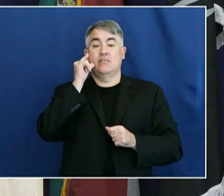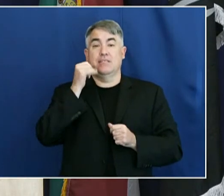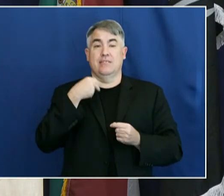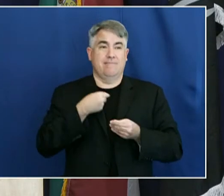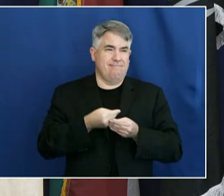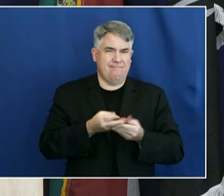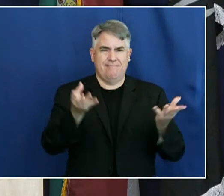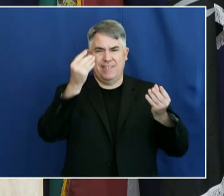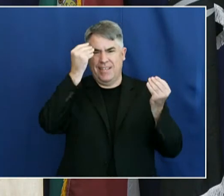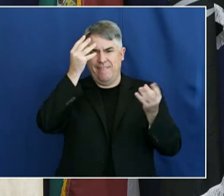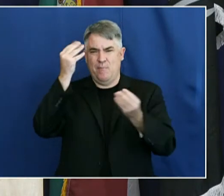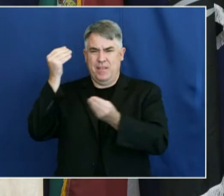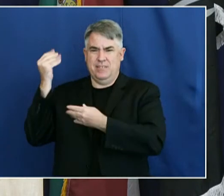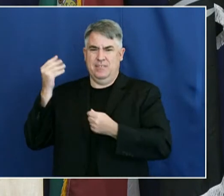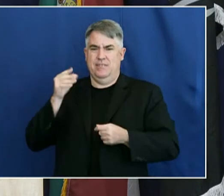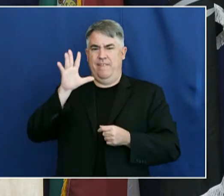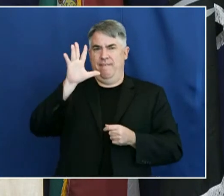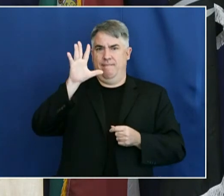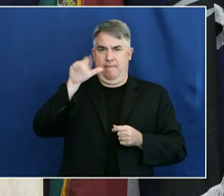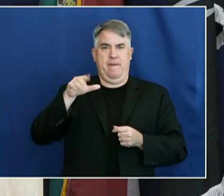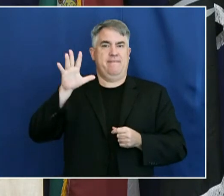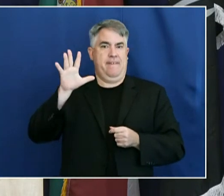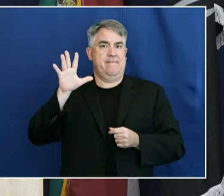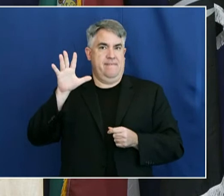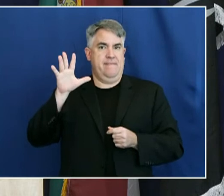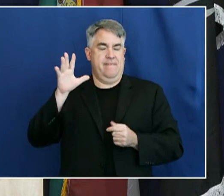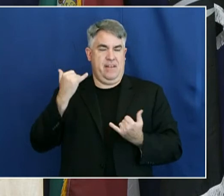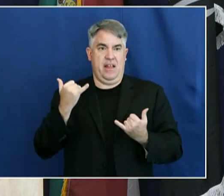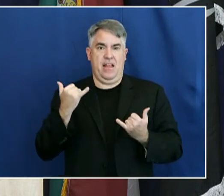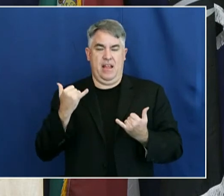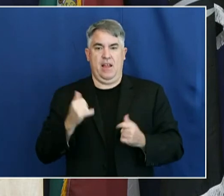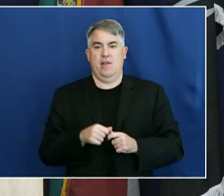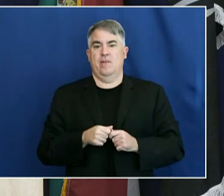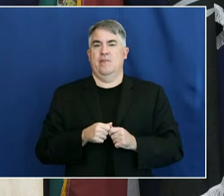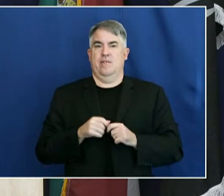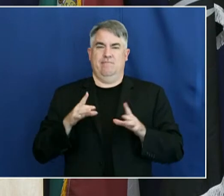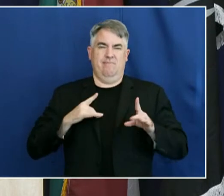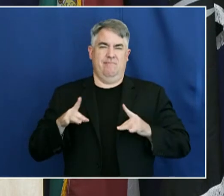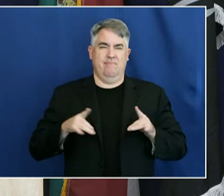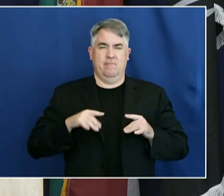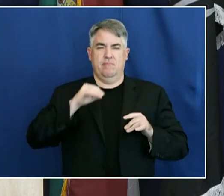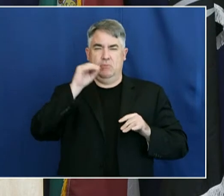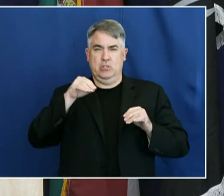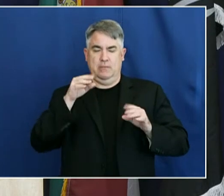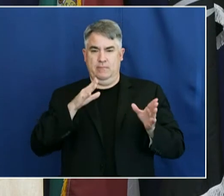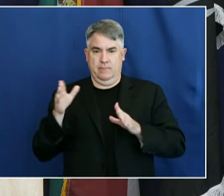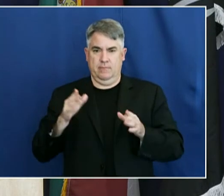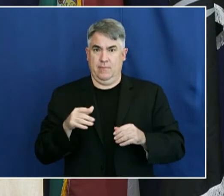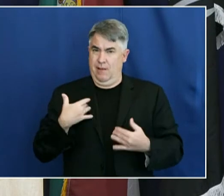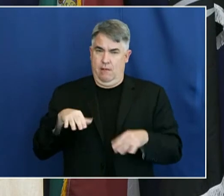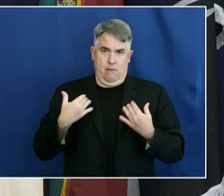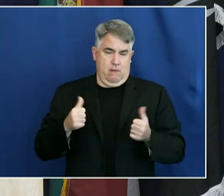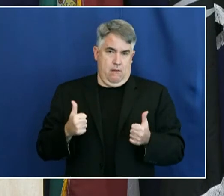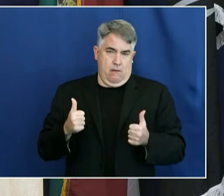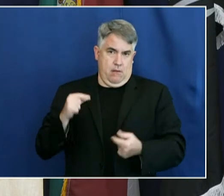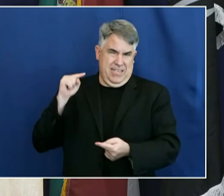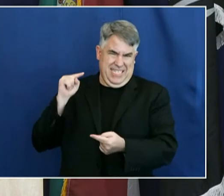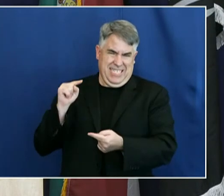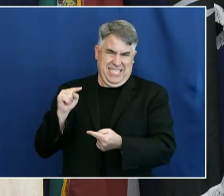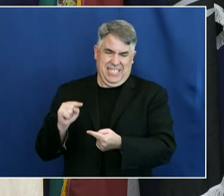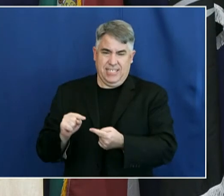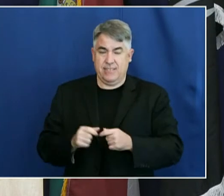rate at 5.5, which again is another step in the positive direction we're headed. We've now crossed the